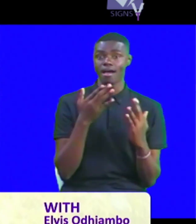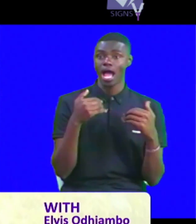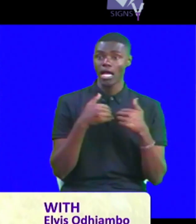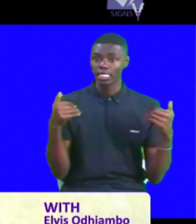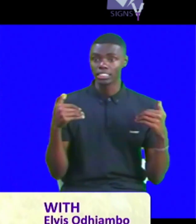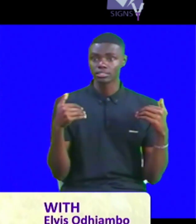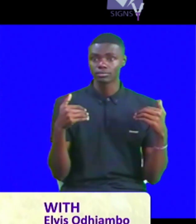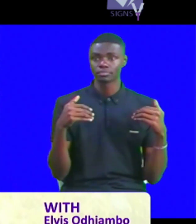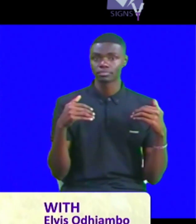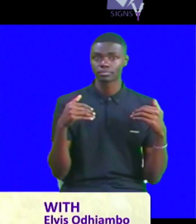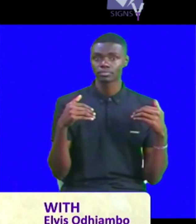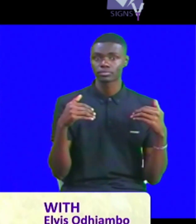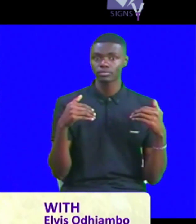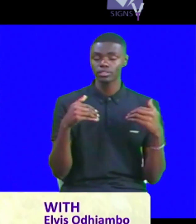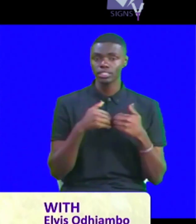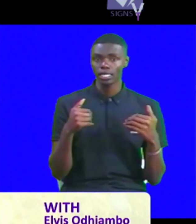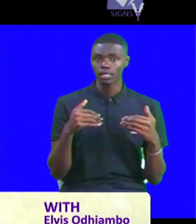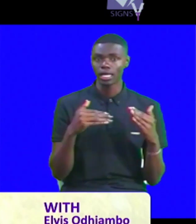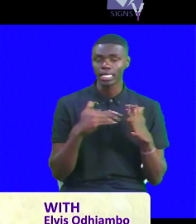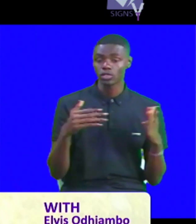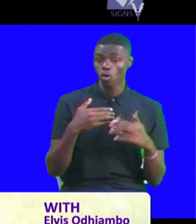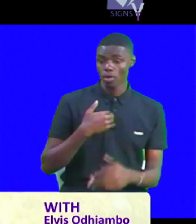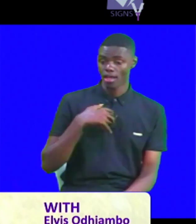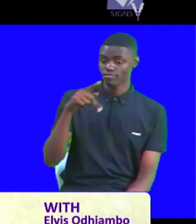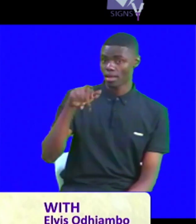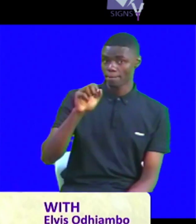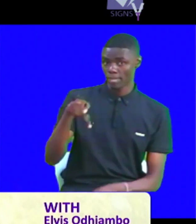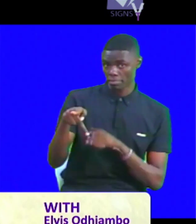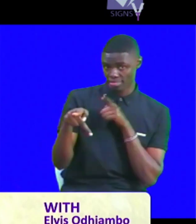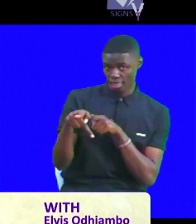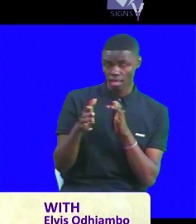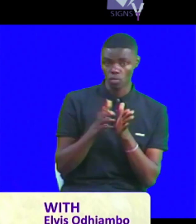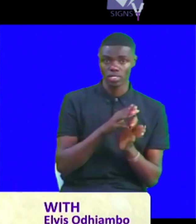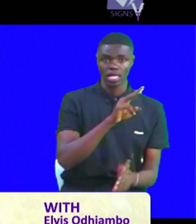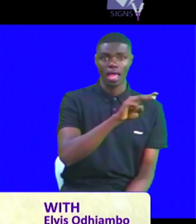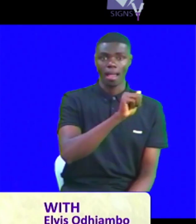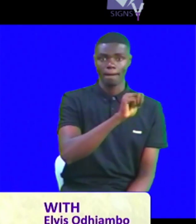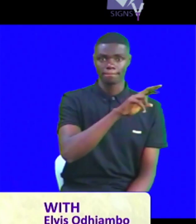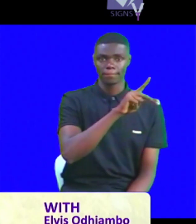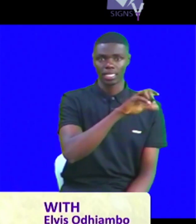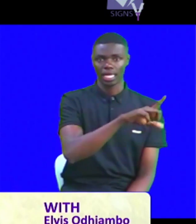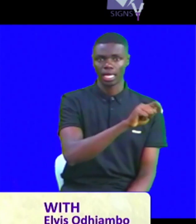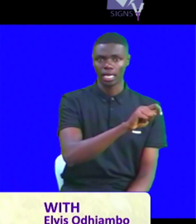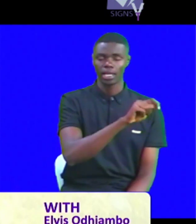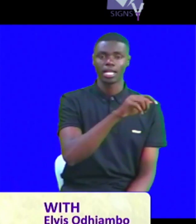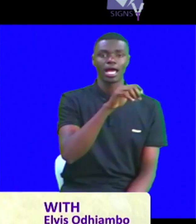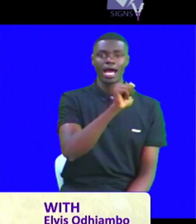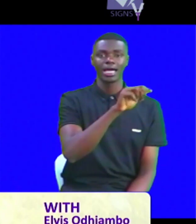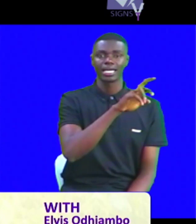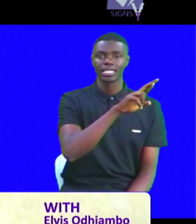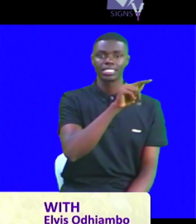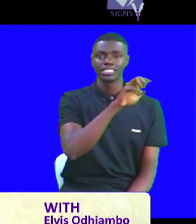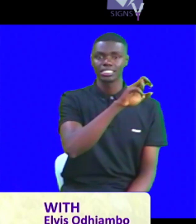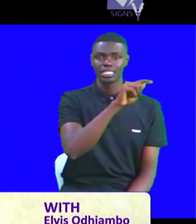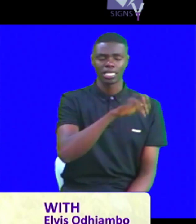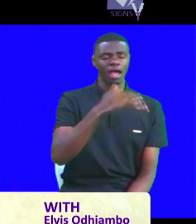versus apprentice where unajua tuko na Pep Guardiola alikuwa pale na Mikel Arteta kitambo, you